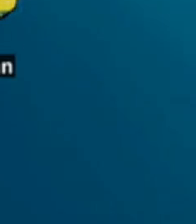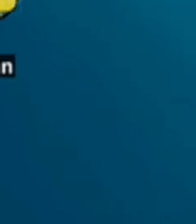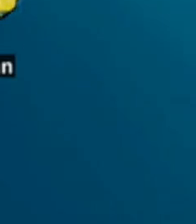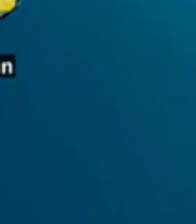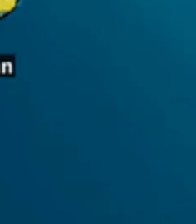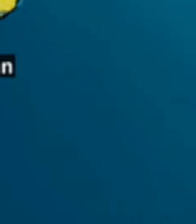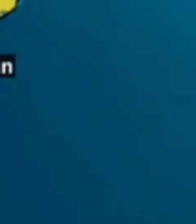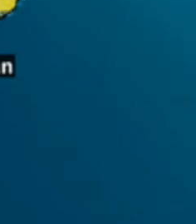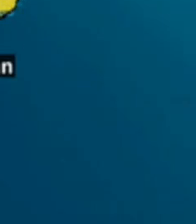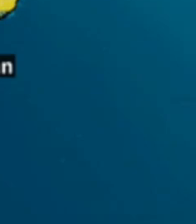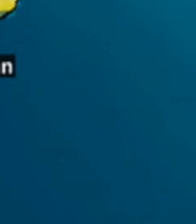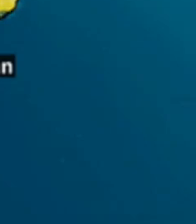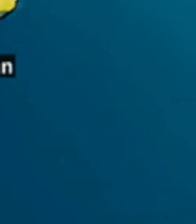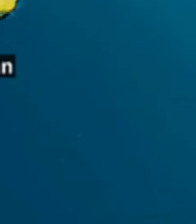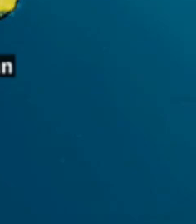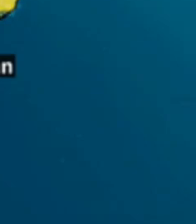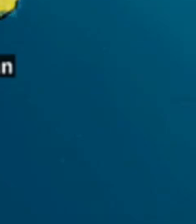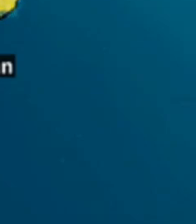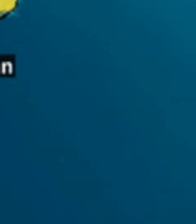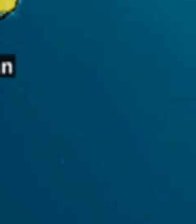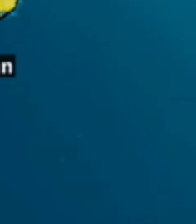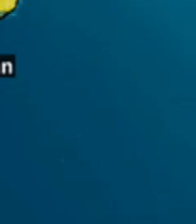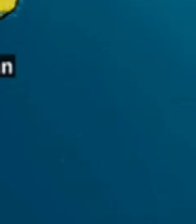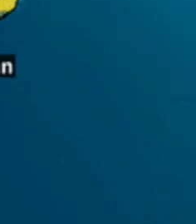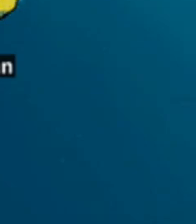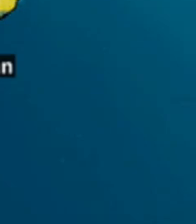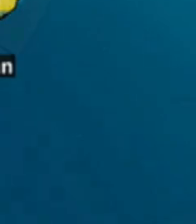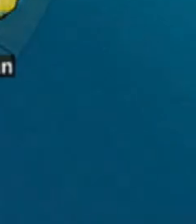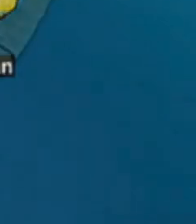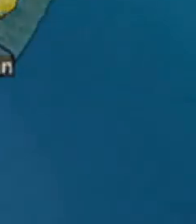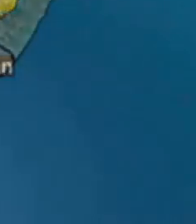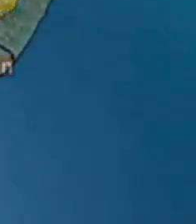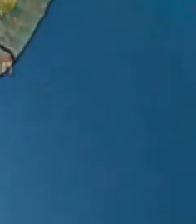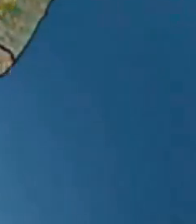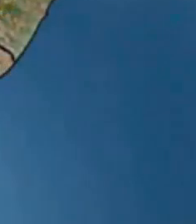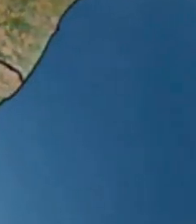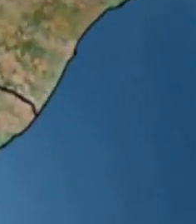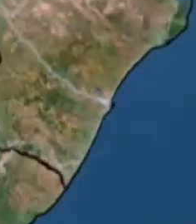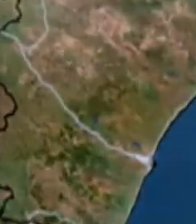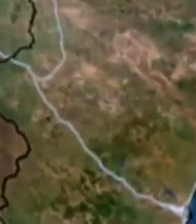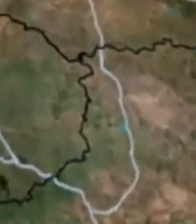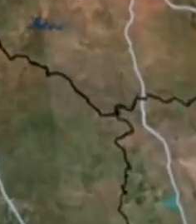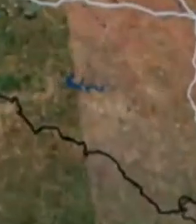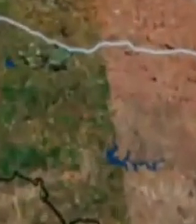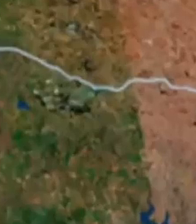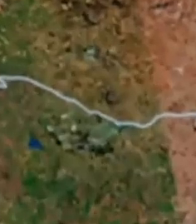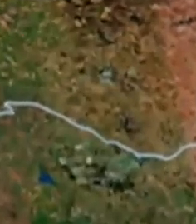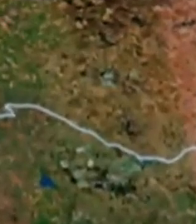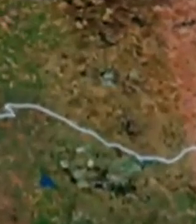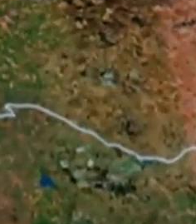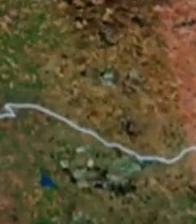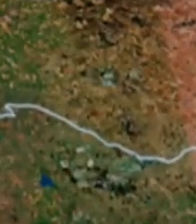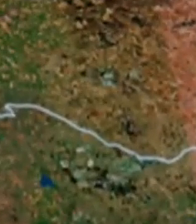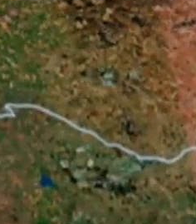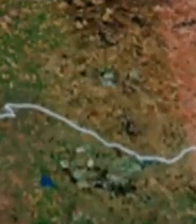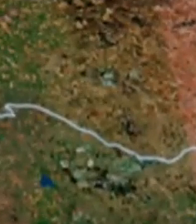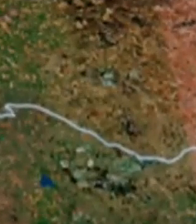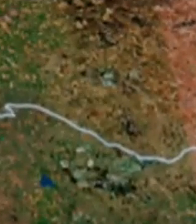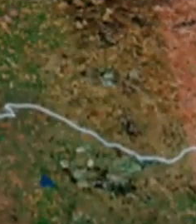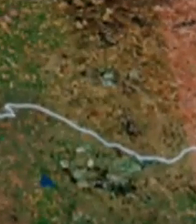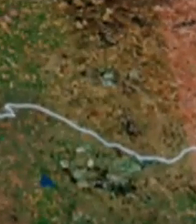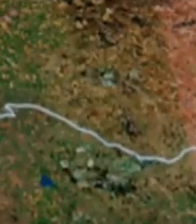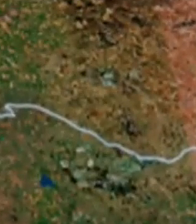anele tse matla hona ka haro ho thekong le boholo ba Free State sentse ke sele ba hona ka hare ho Freestata re kgateng teng mahlokile la ha sa motho ha re shebile